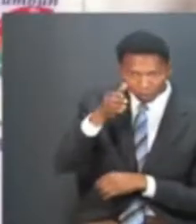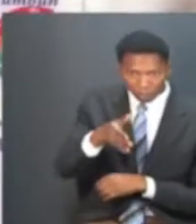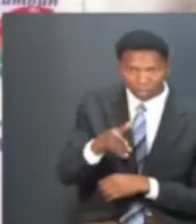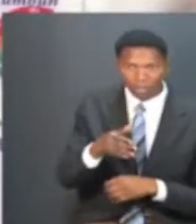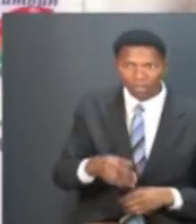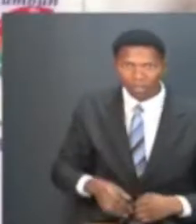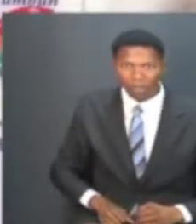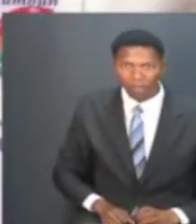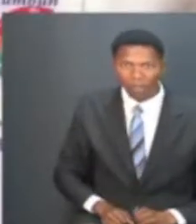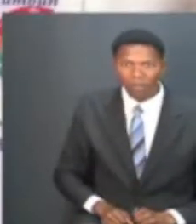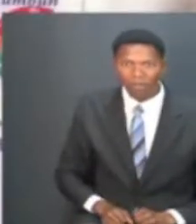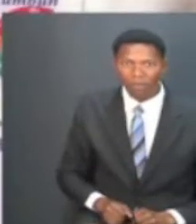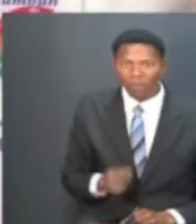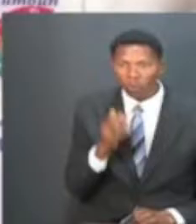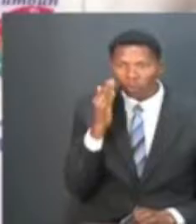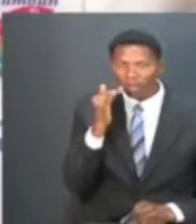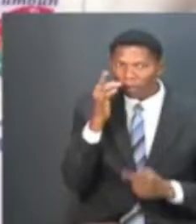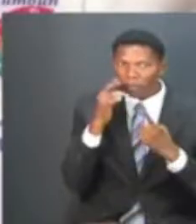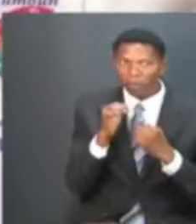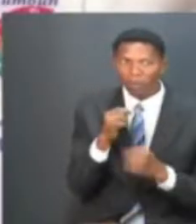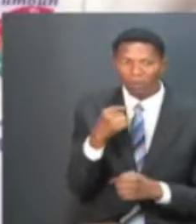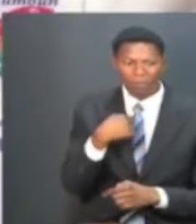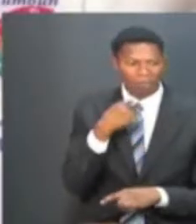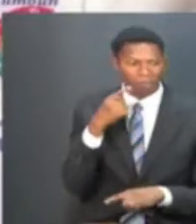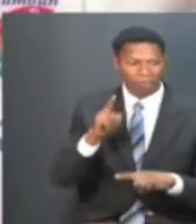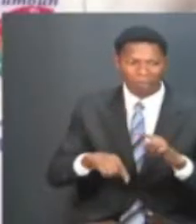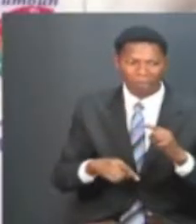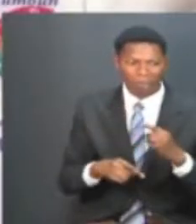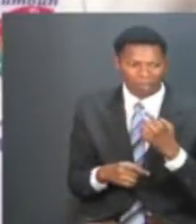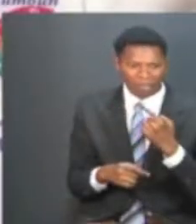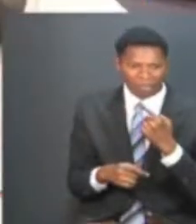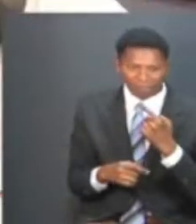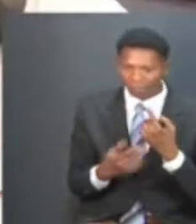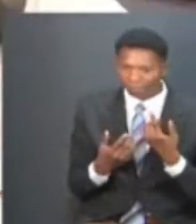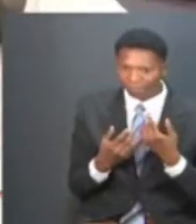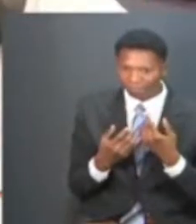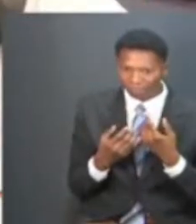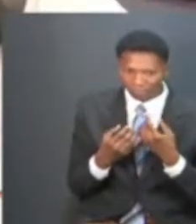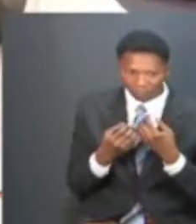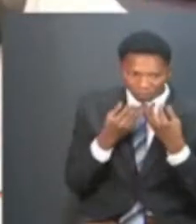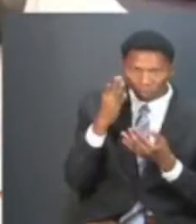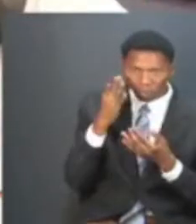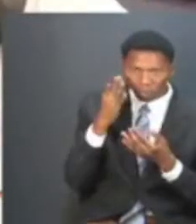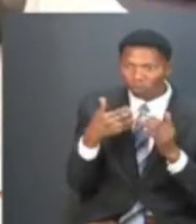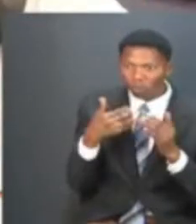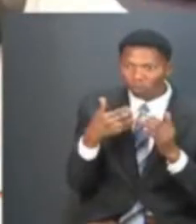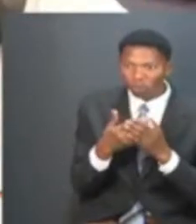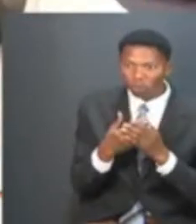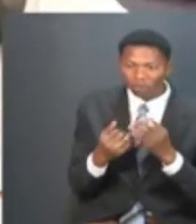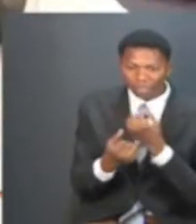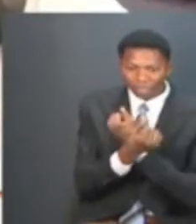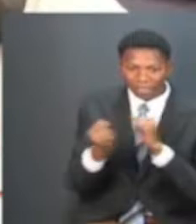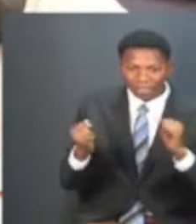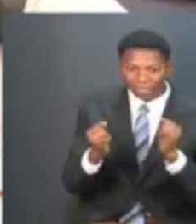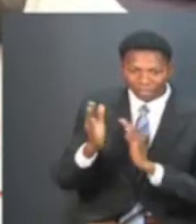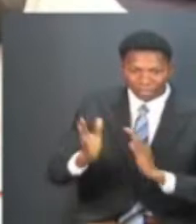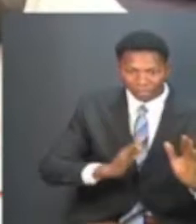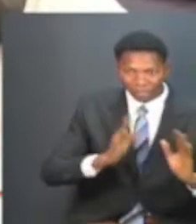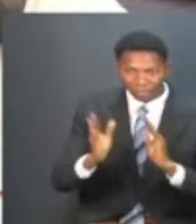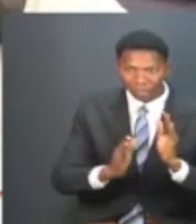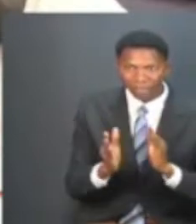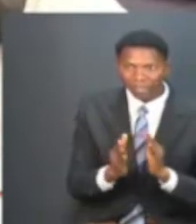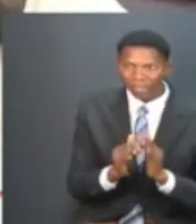because no one can ever justify why these safety measures are not upheld on these transport